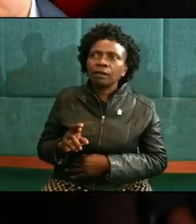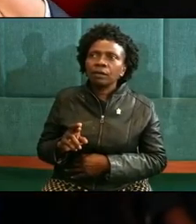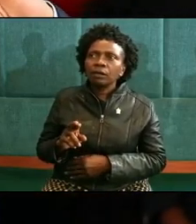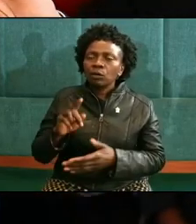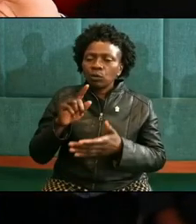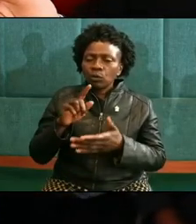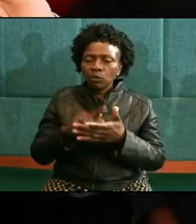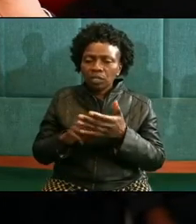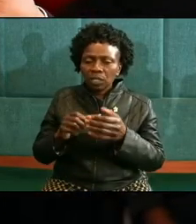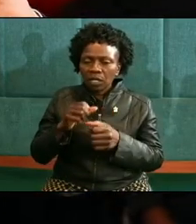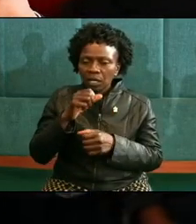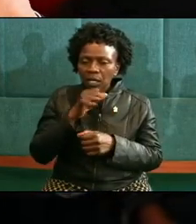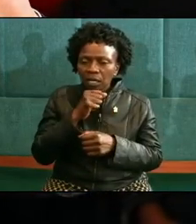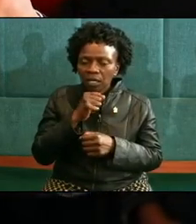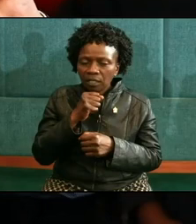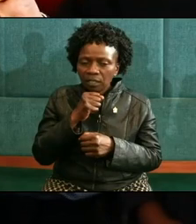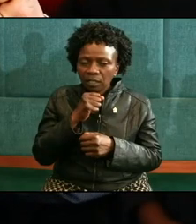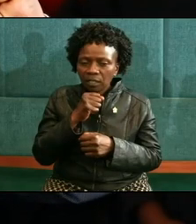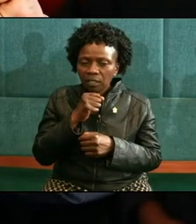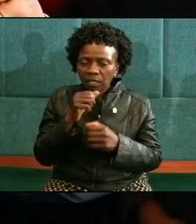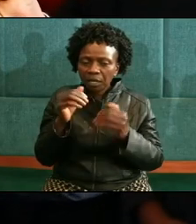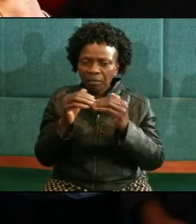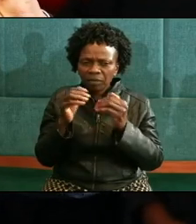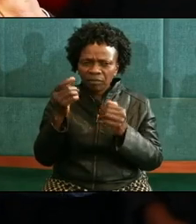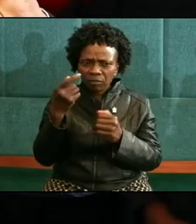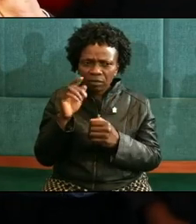what's the age limit for them to die and go hell?